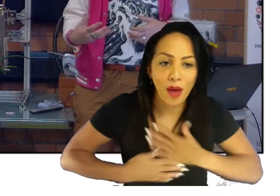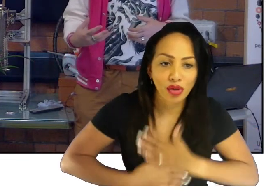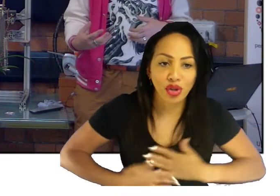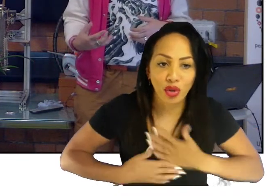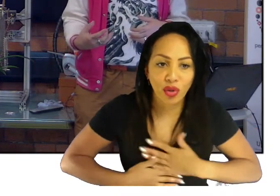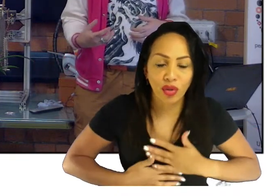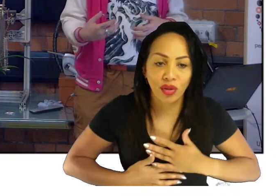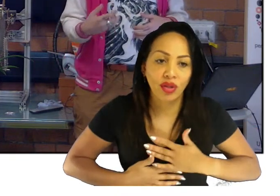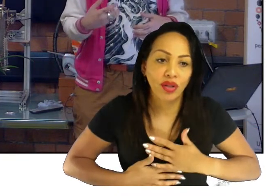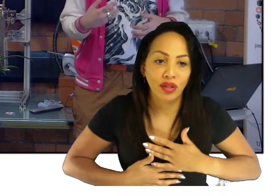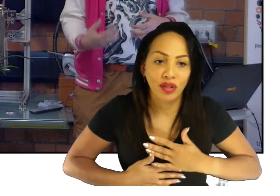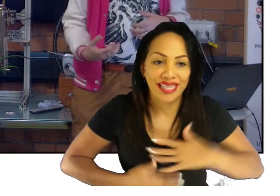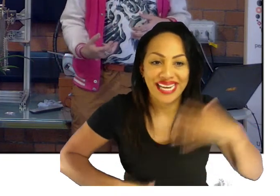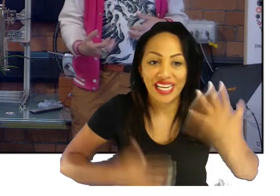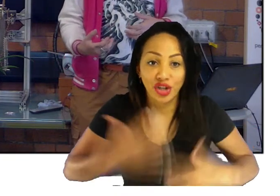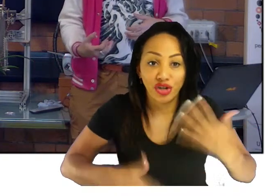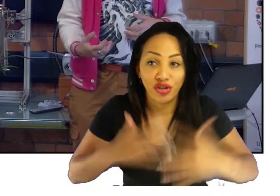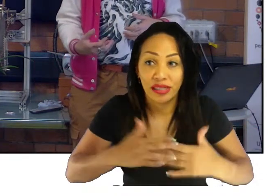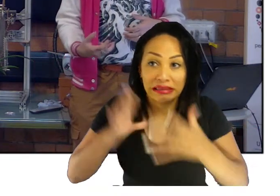industry.